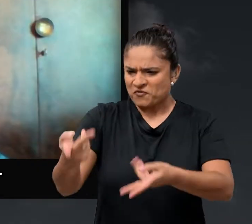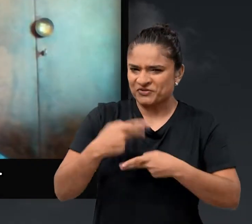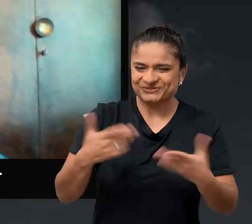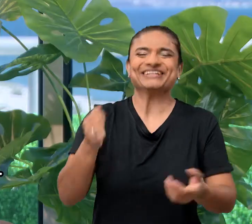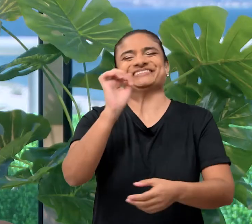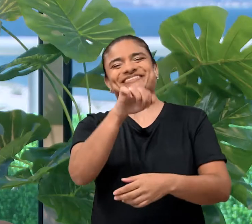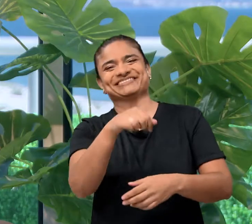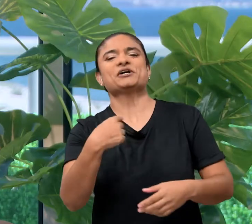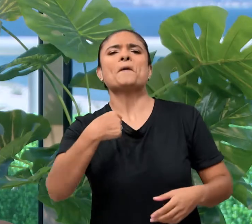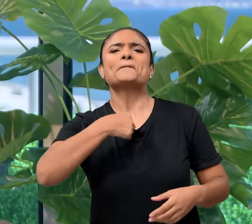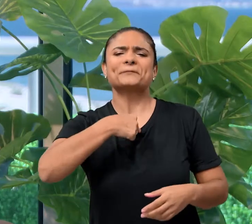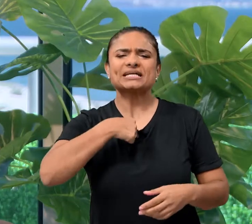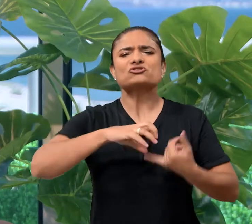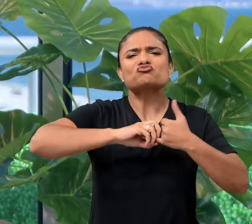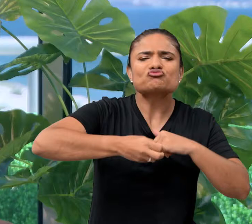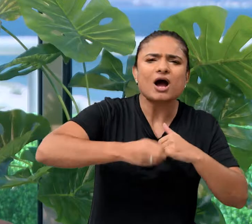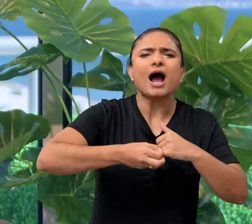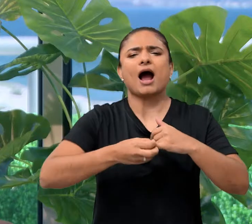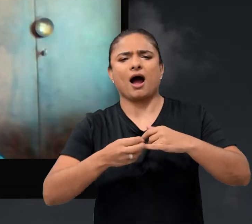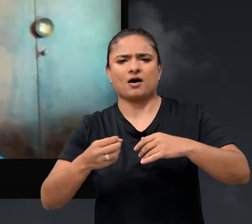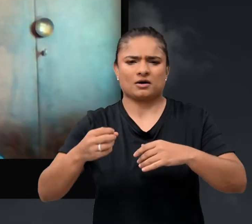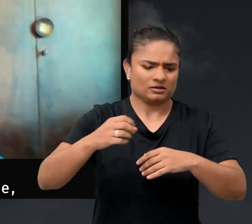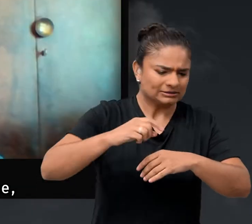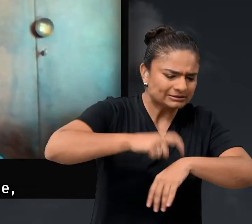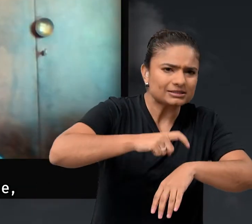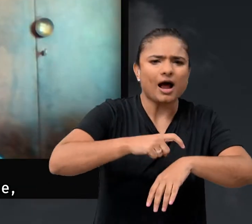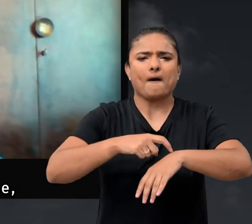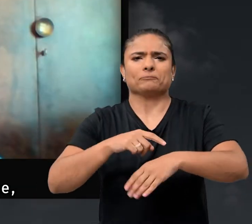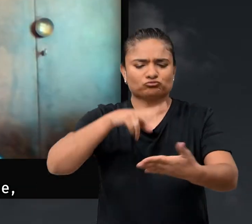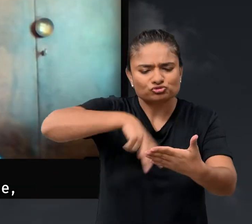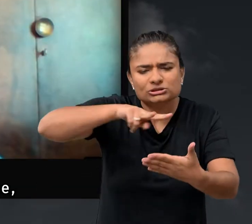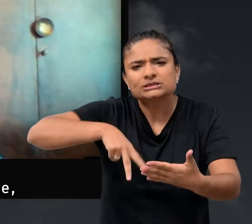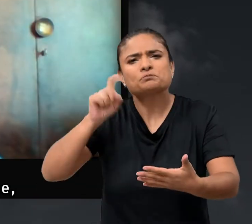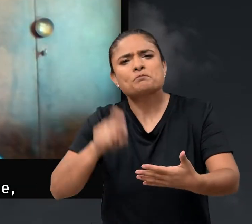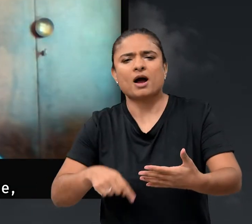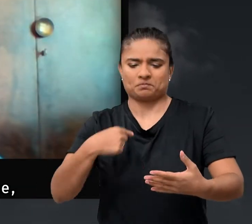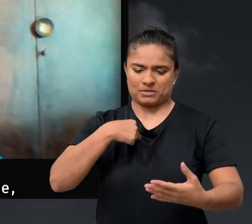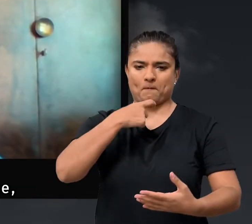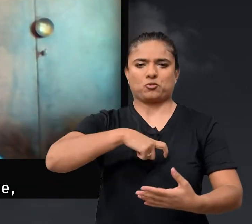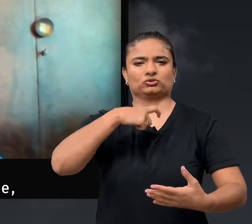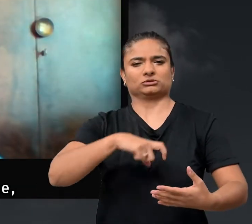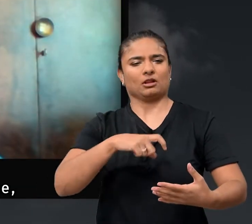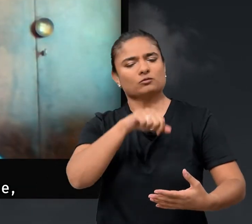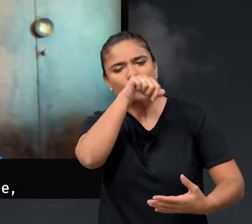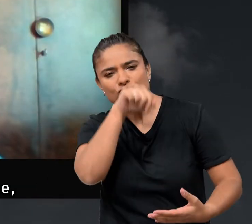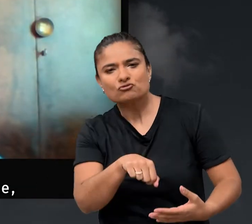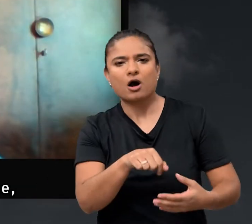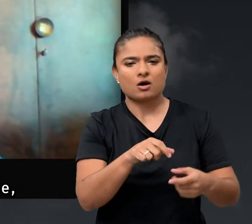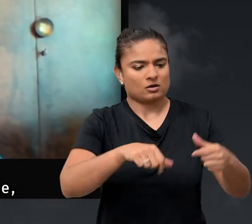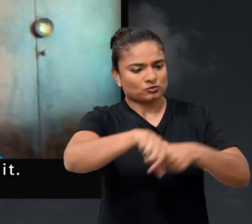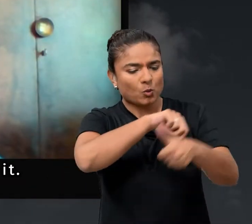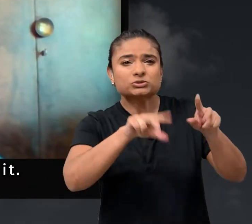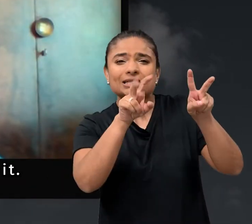that before. It does take up a lot of my time, but when you have a personal interest in a particular social